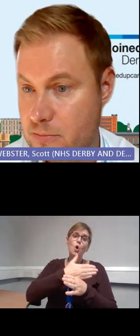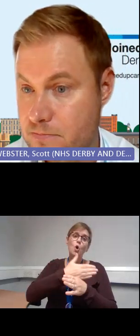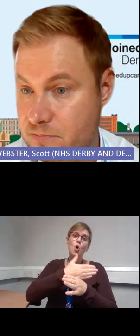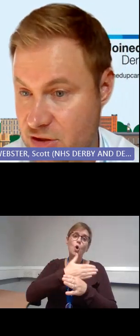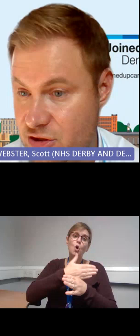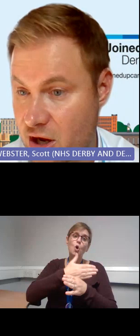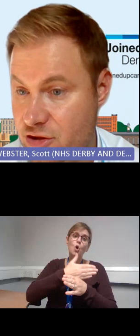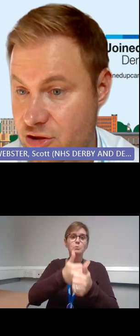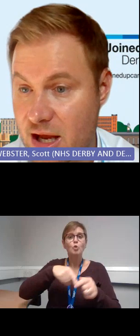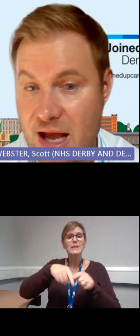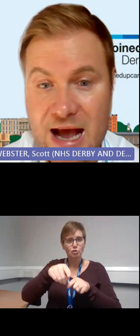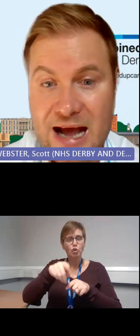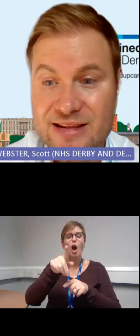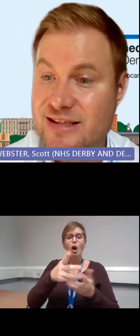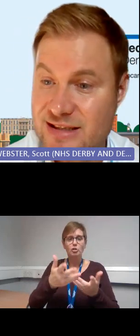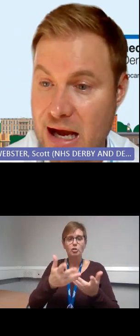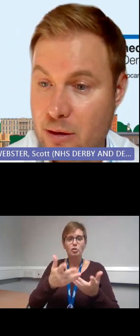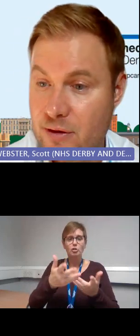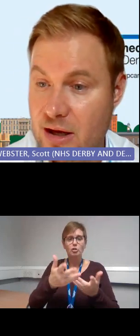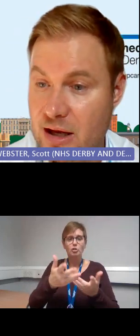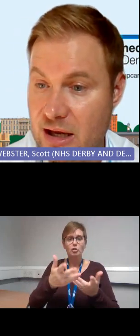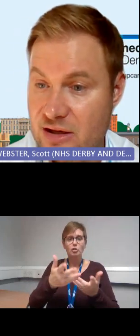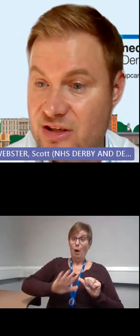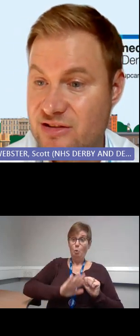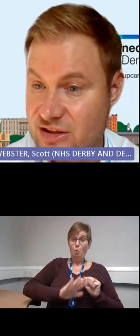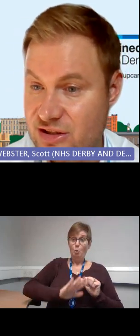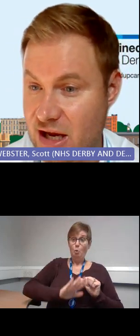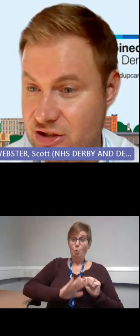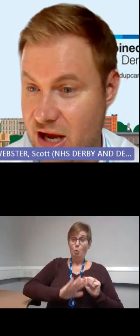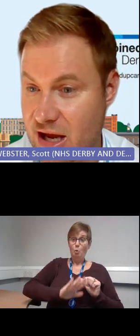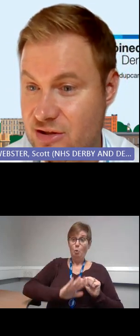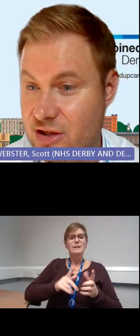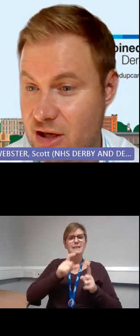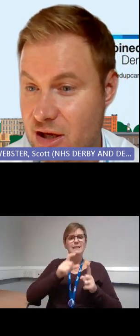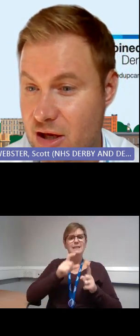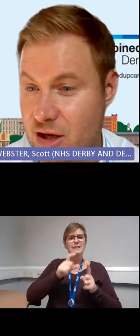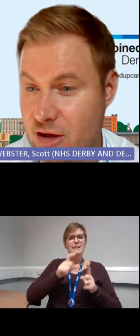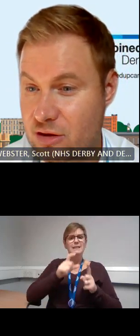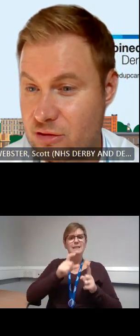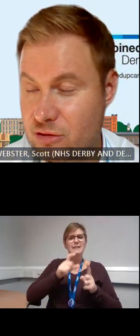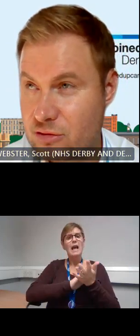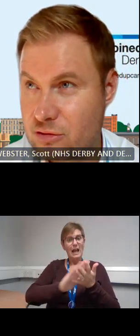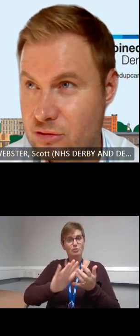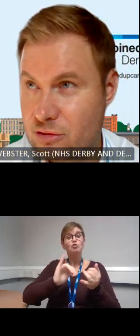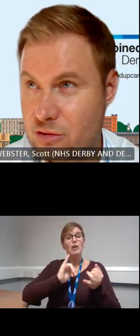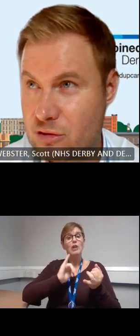stroke discharge. And in the south, it's DCHS,